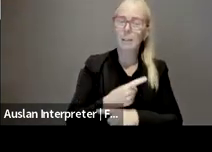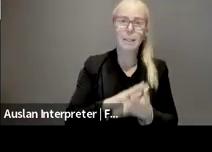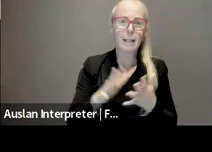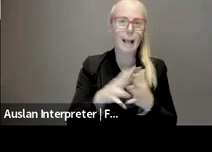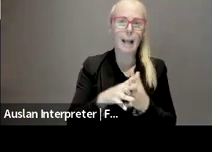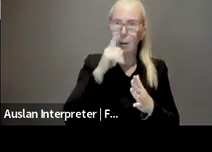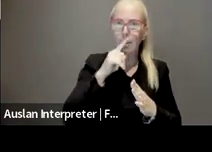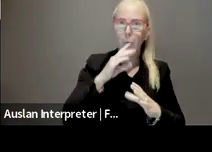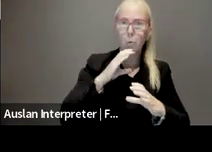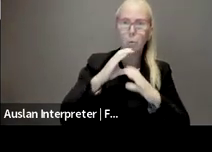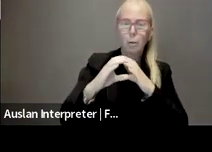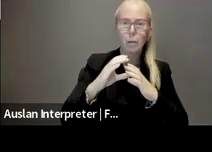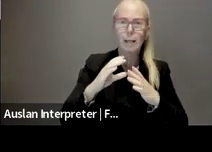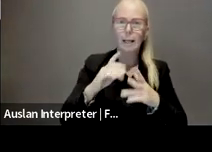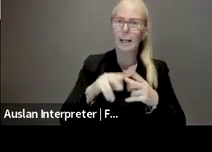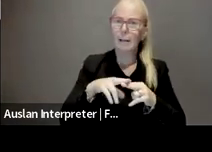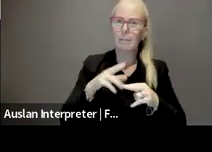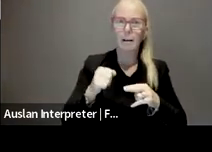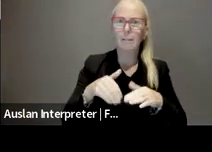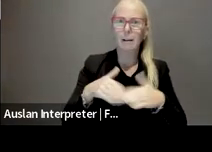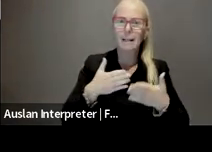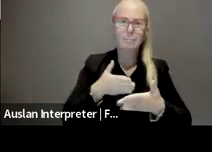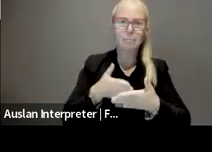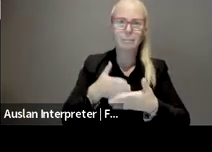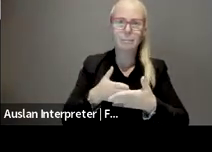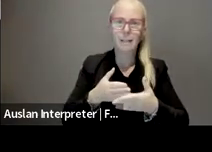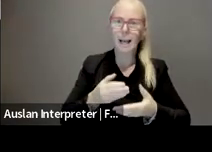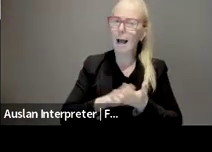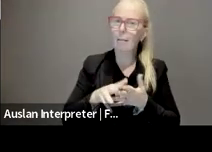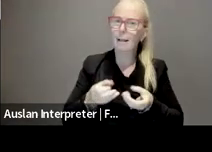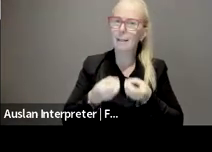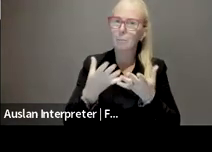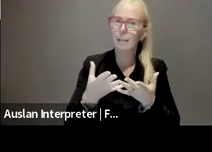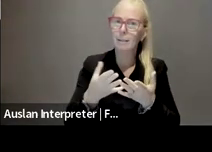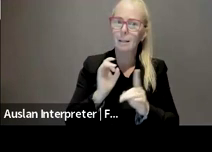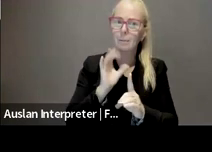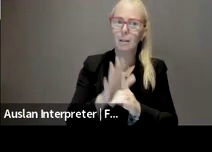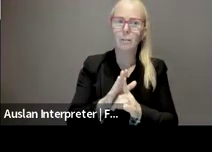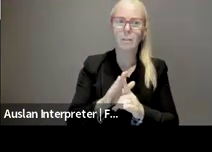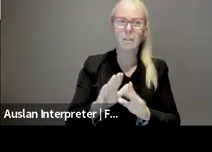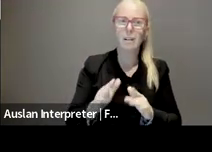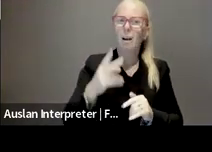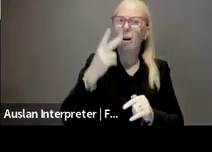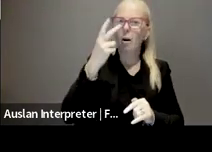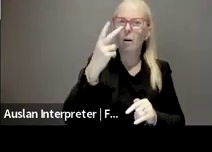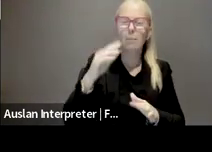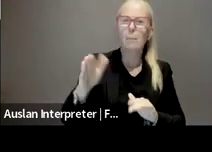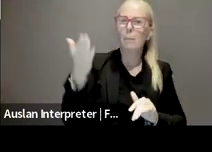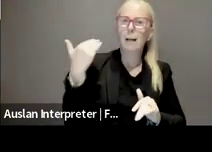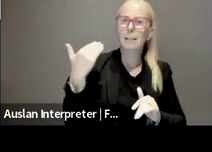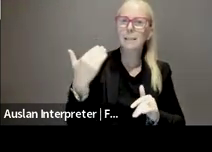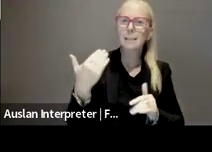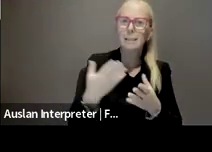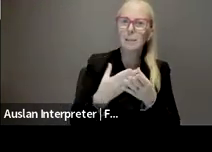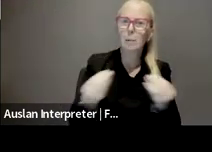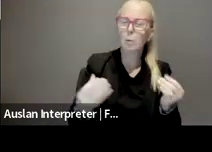impairments express themselves. Traditional AAC solutions fall short with lengthy setup procedures, outdated interfaces,